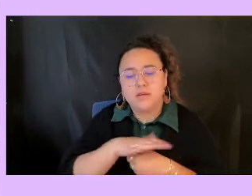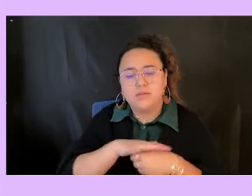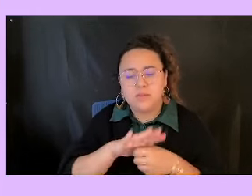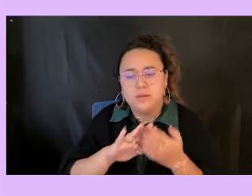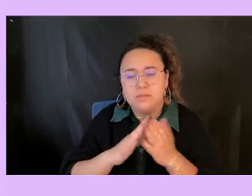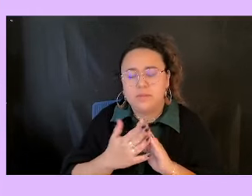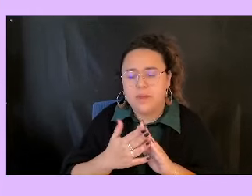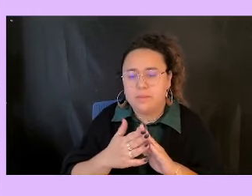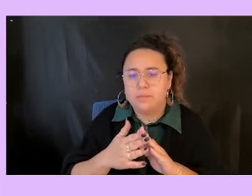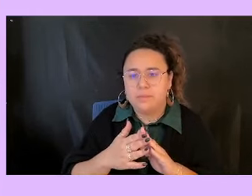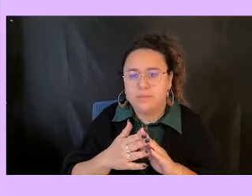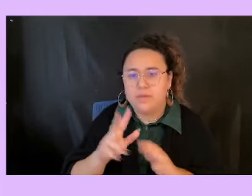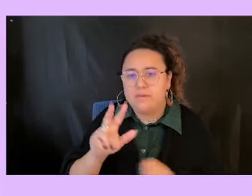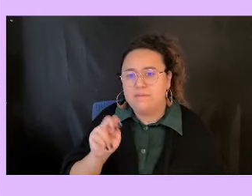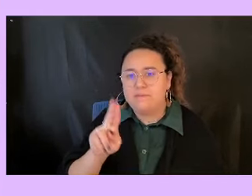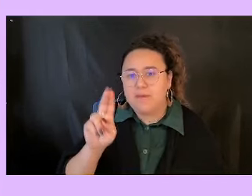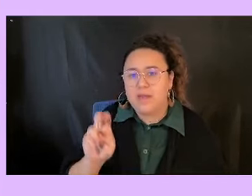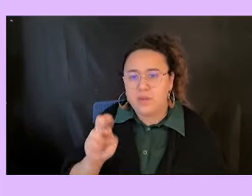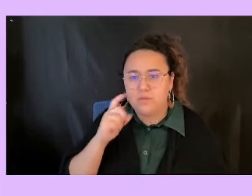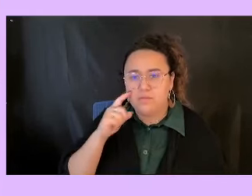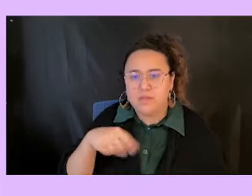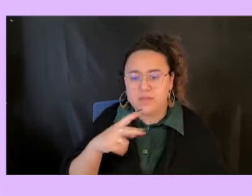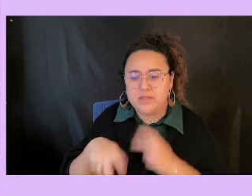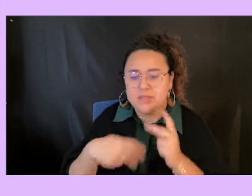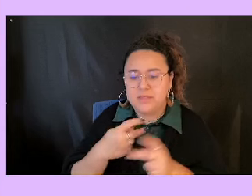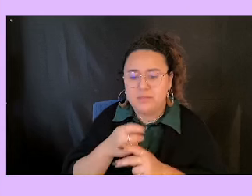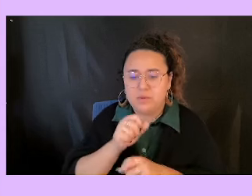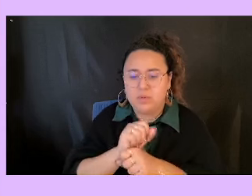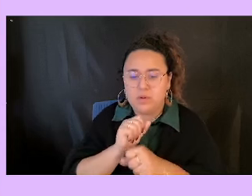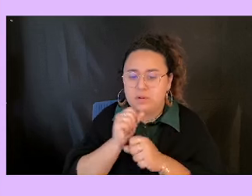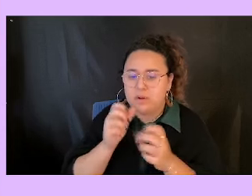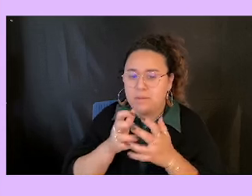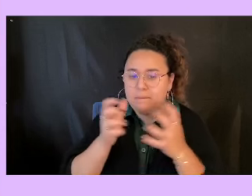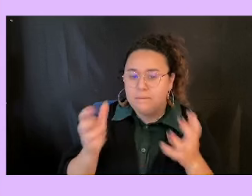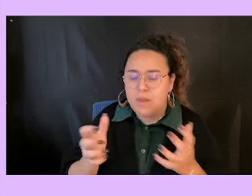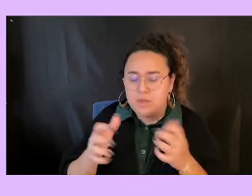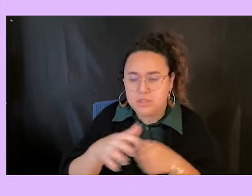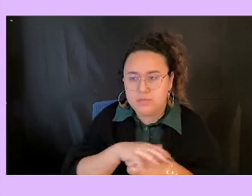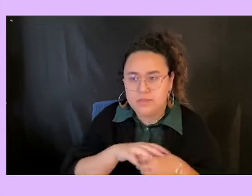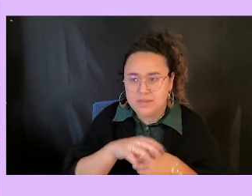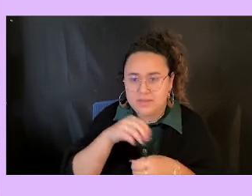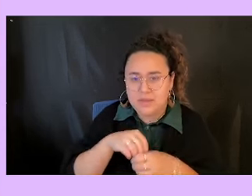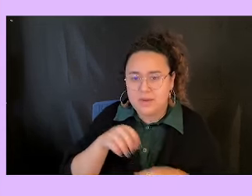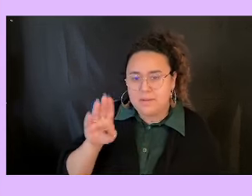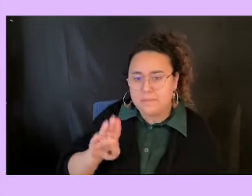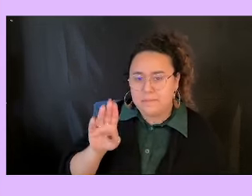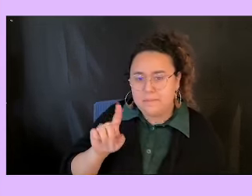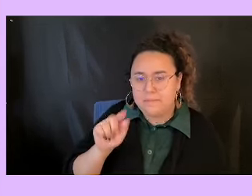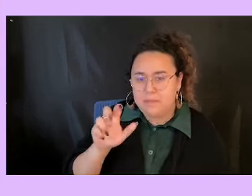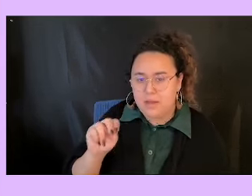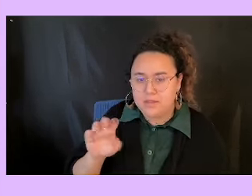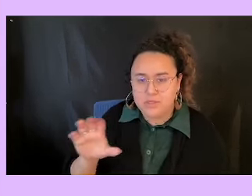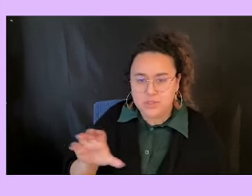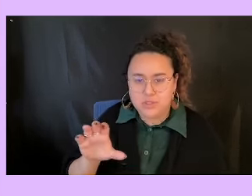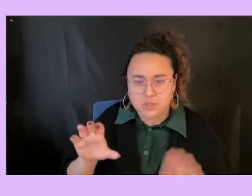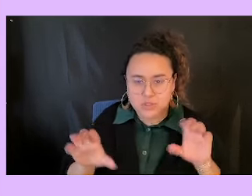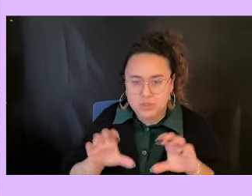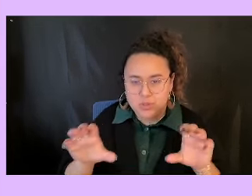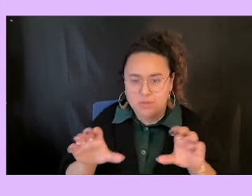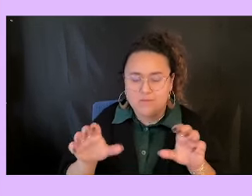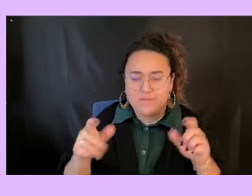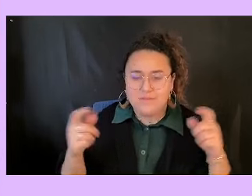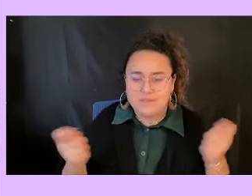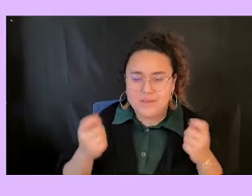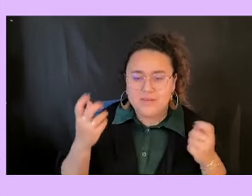this kind of work. Mm-hmm. And there are not a lot of spaces in Boston to do festival type outdoor